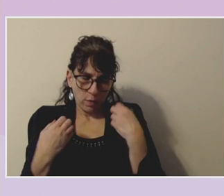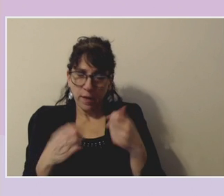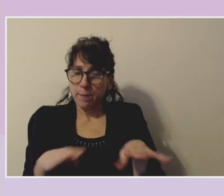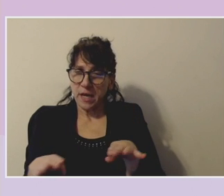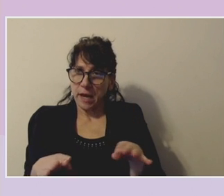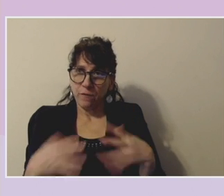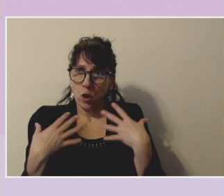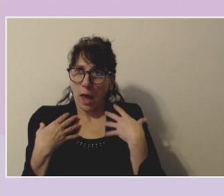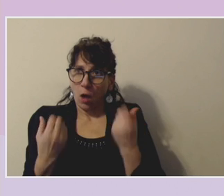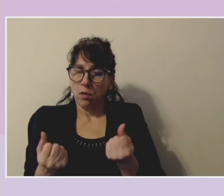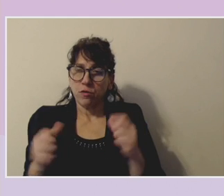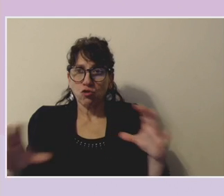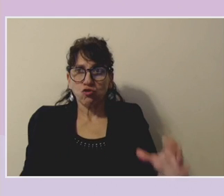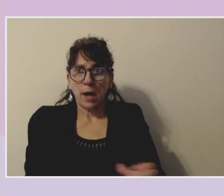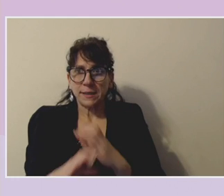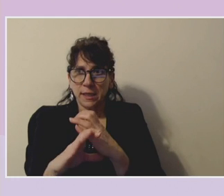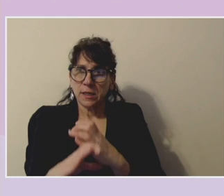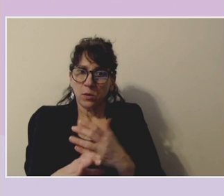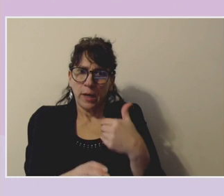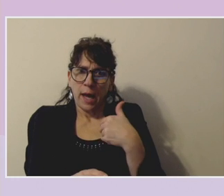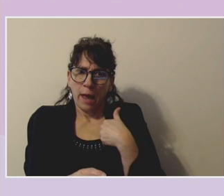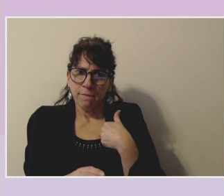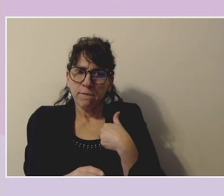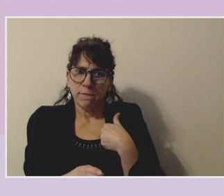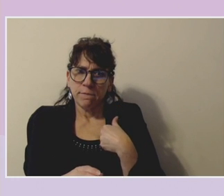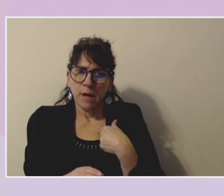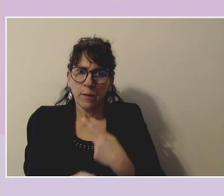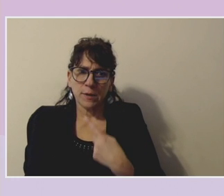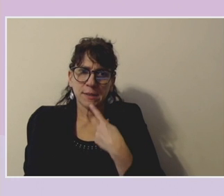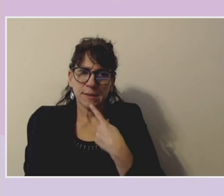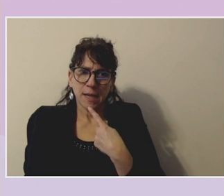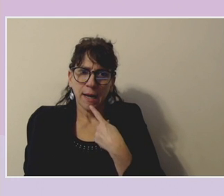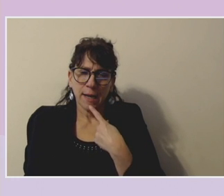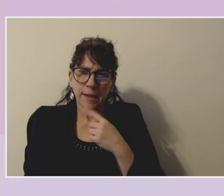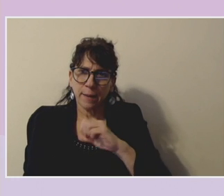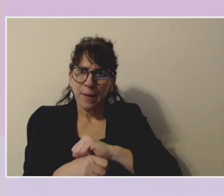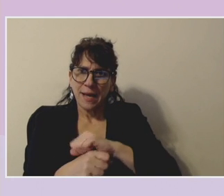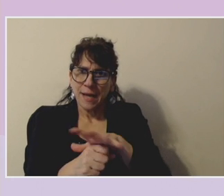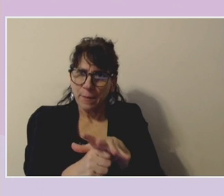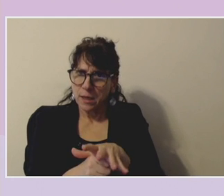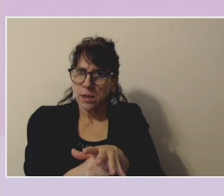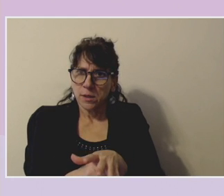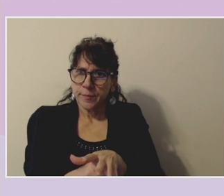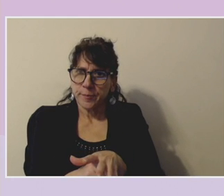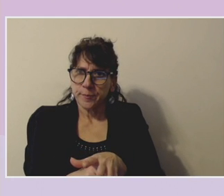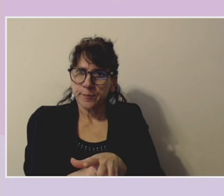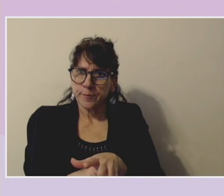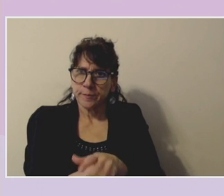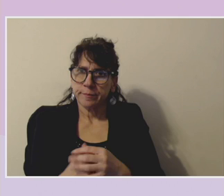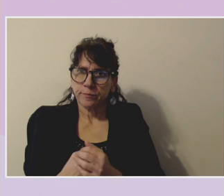that we have, that I would say the pandemic has,